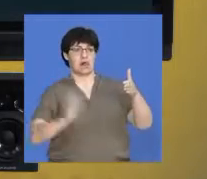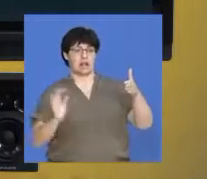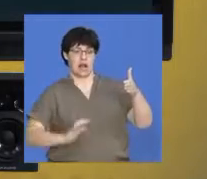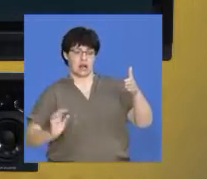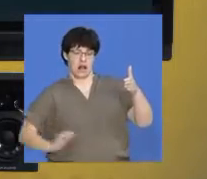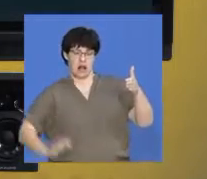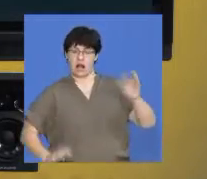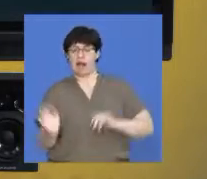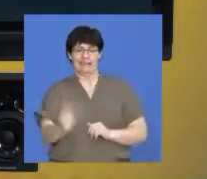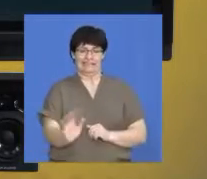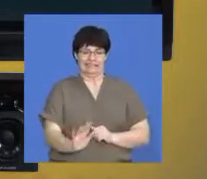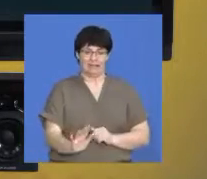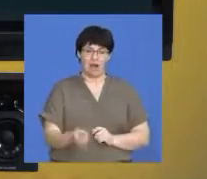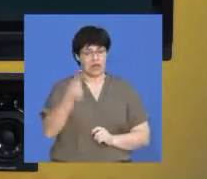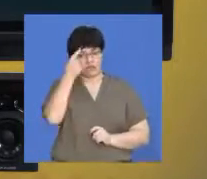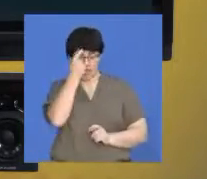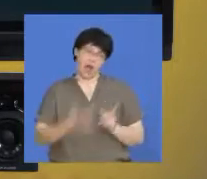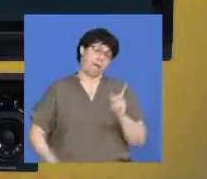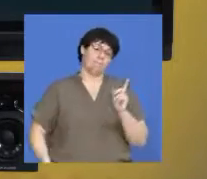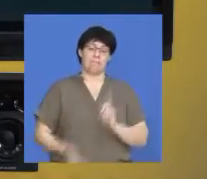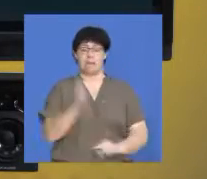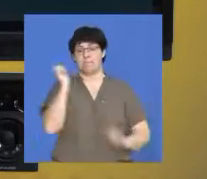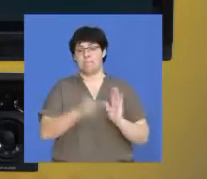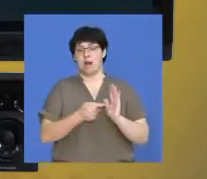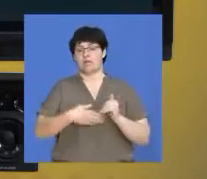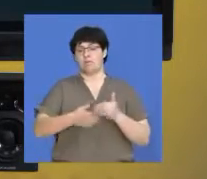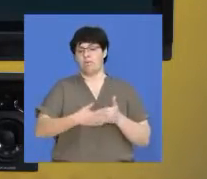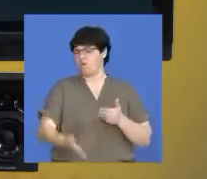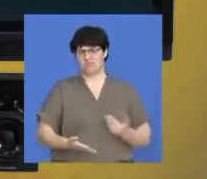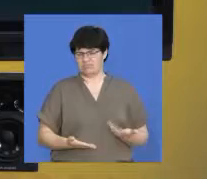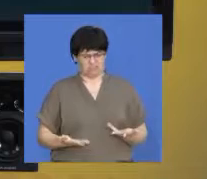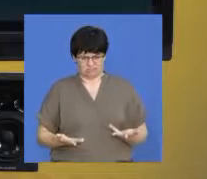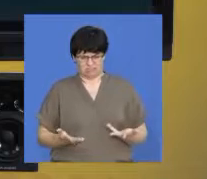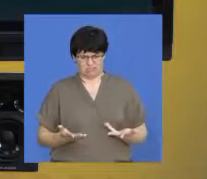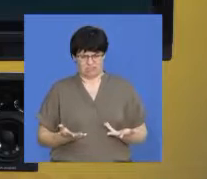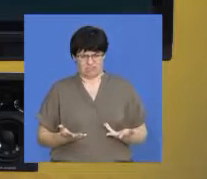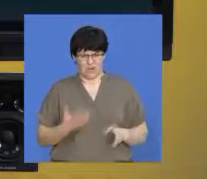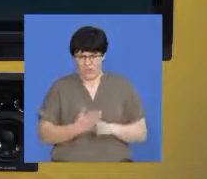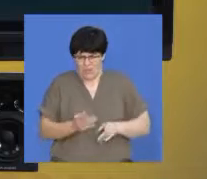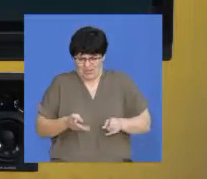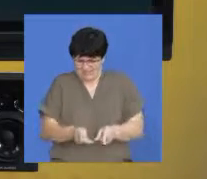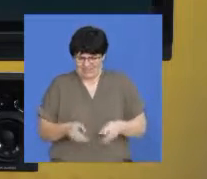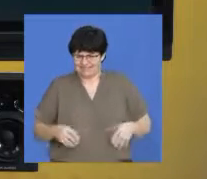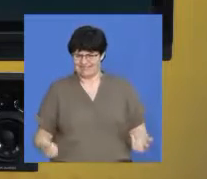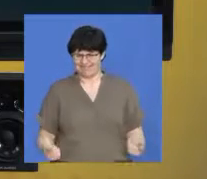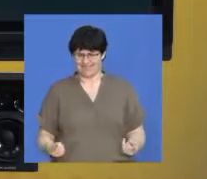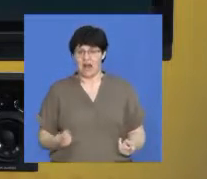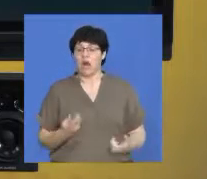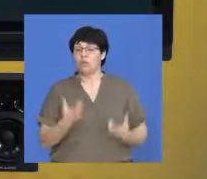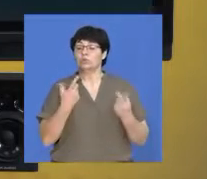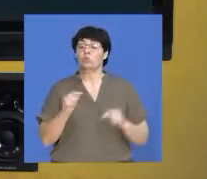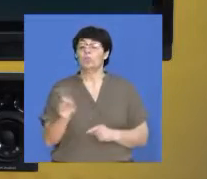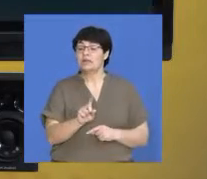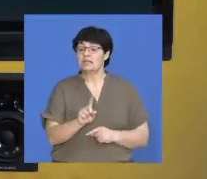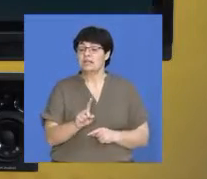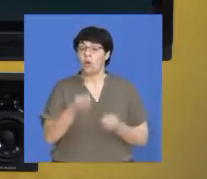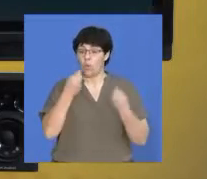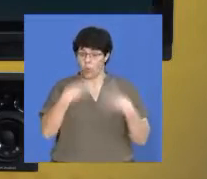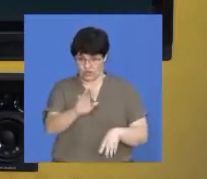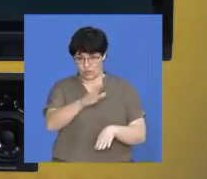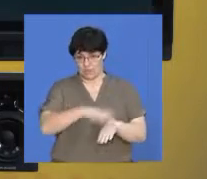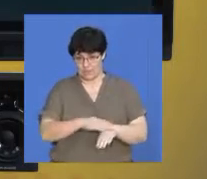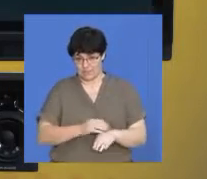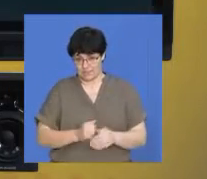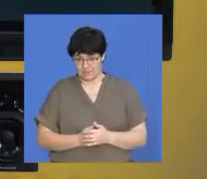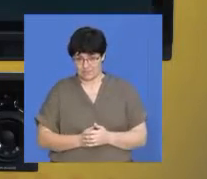information as you can thinking that you are going to get more marks. It doesn't work like that. In fact, what you are doing, if you do that, you are